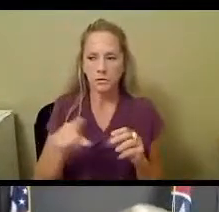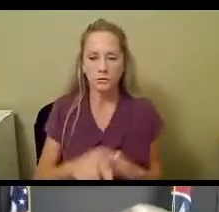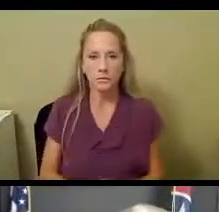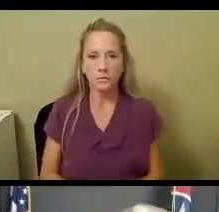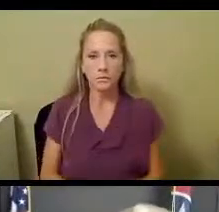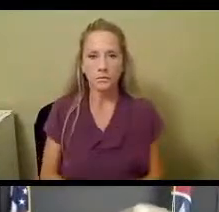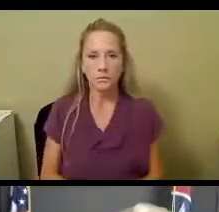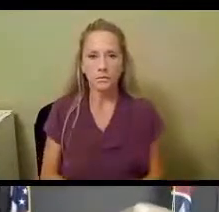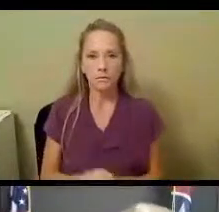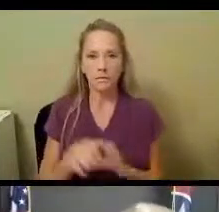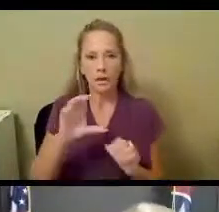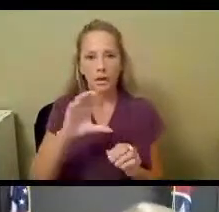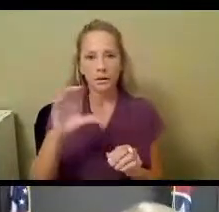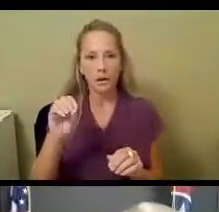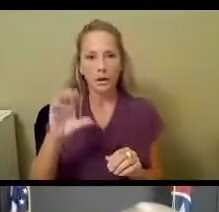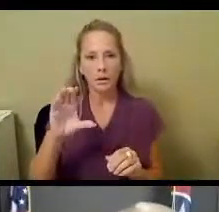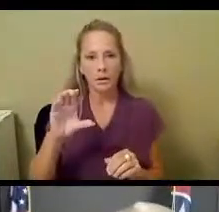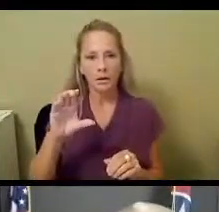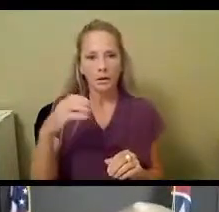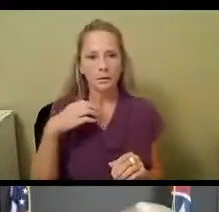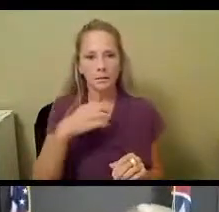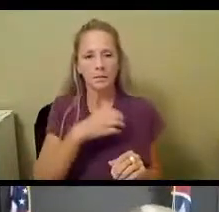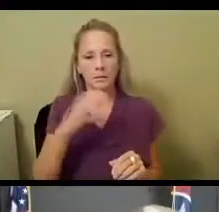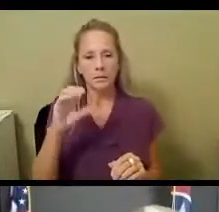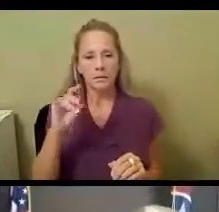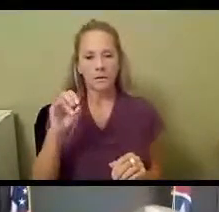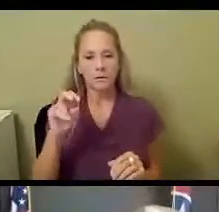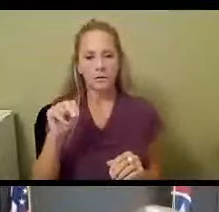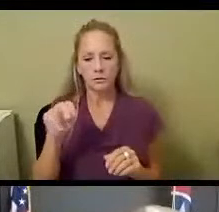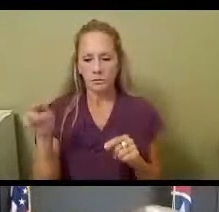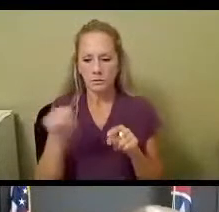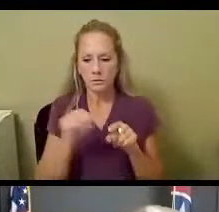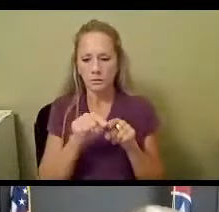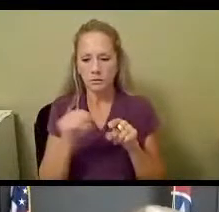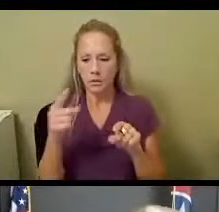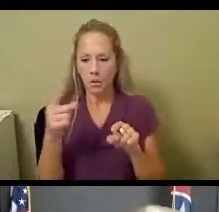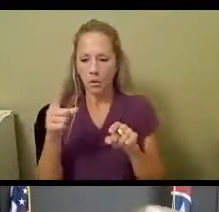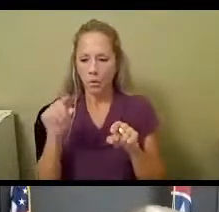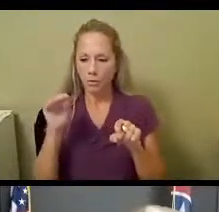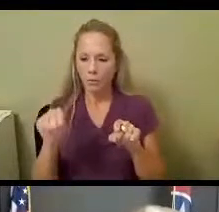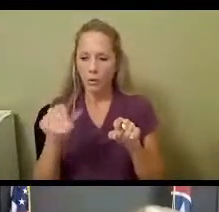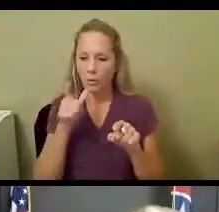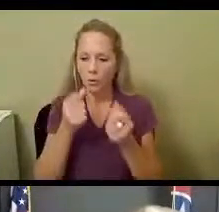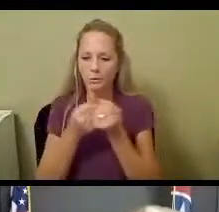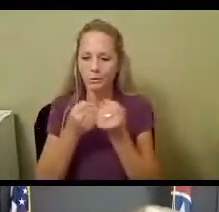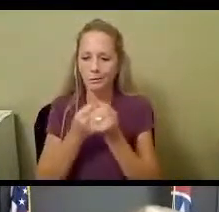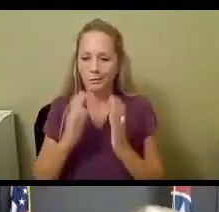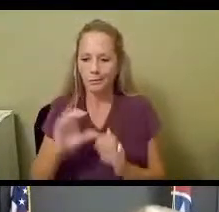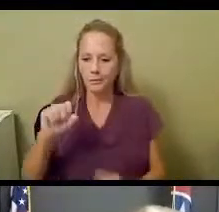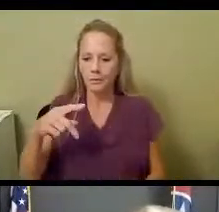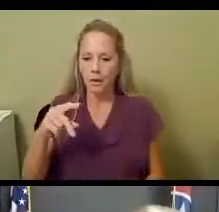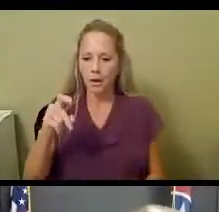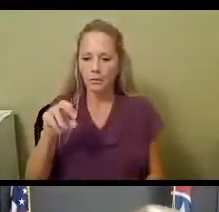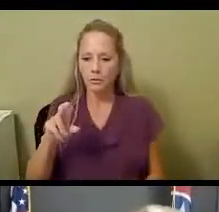County Commission lists the sponsor next to any regulations or